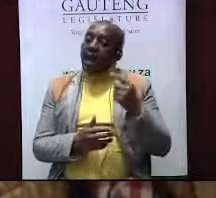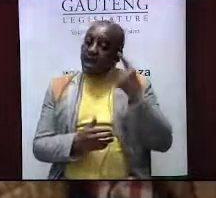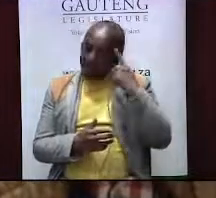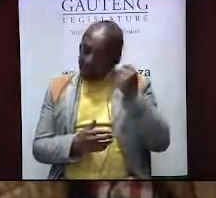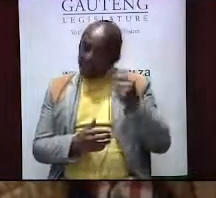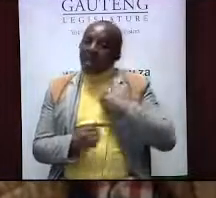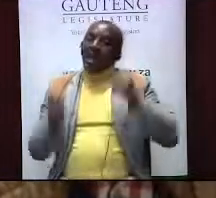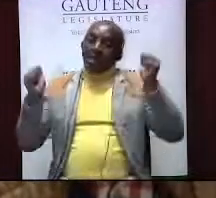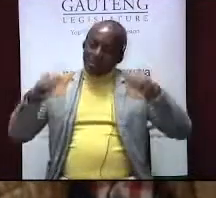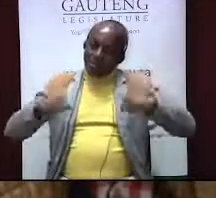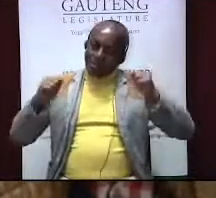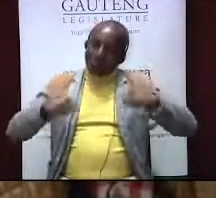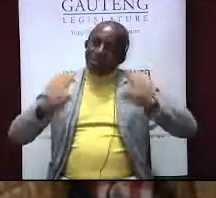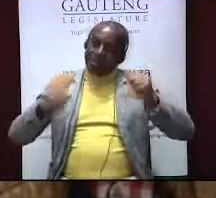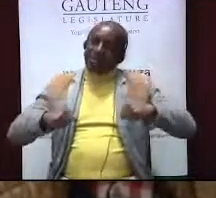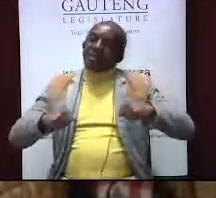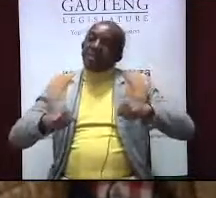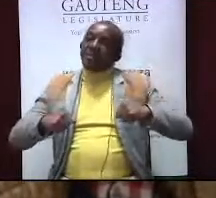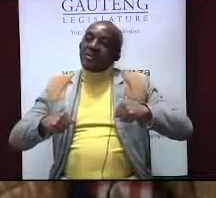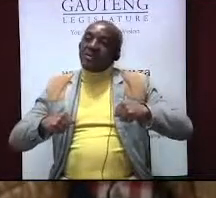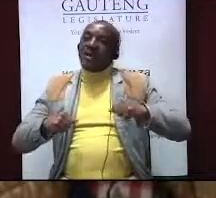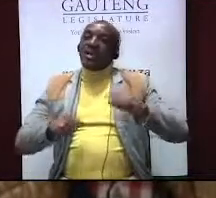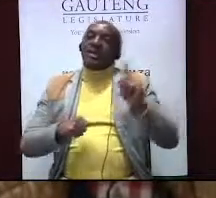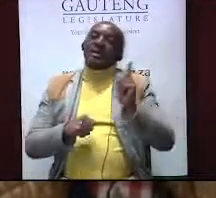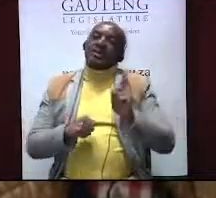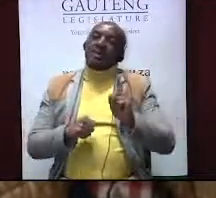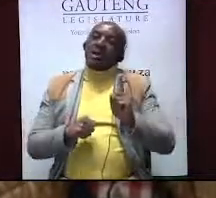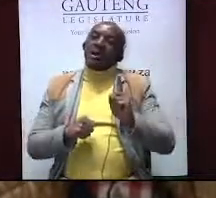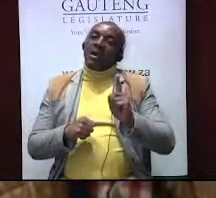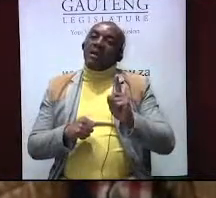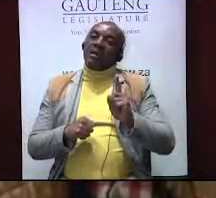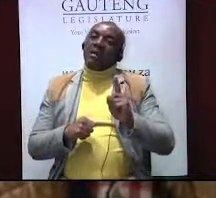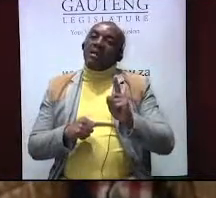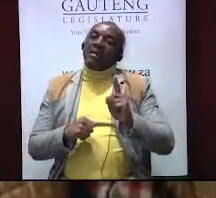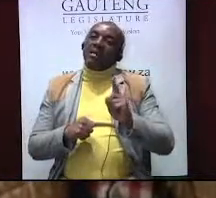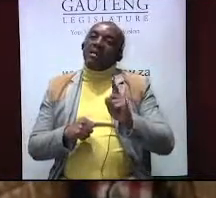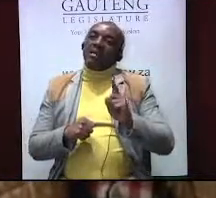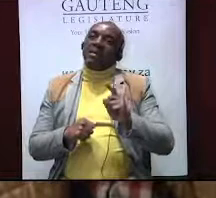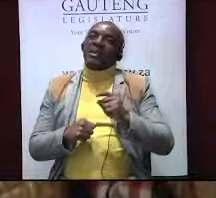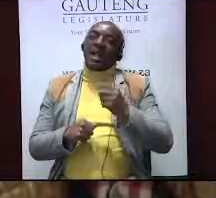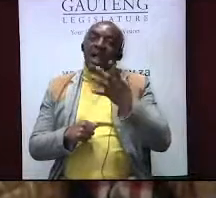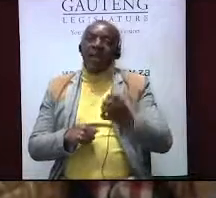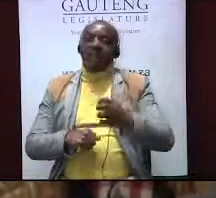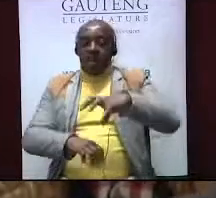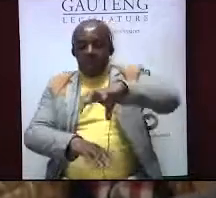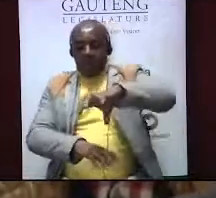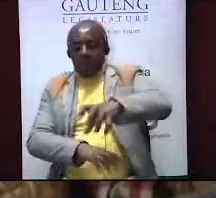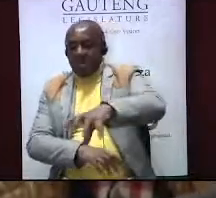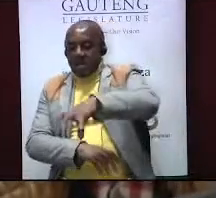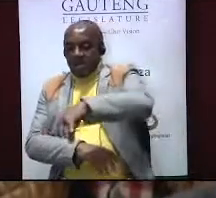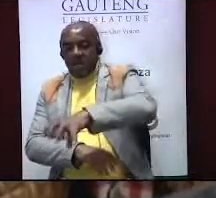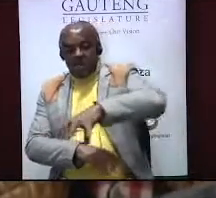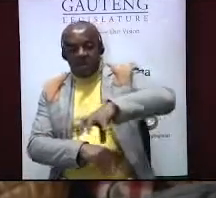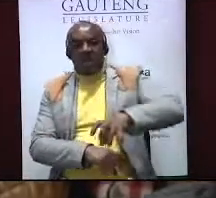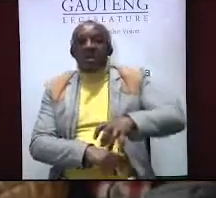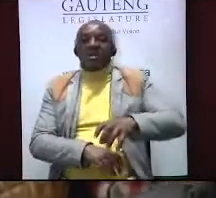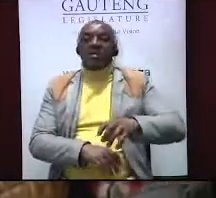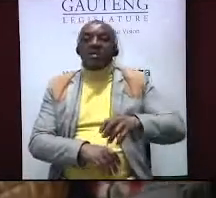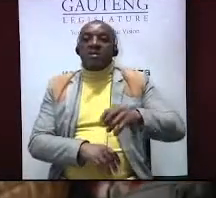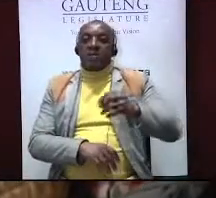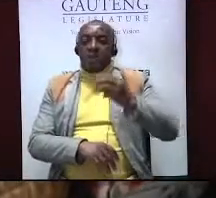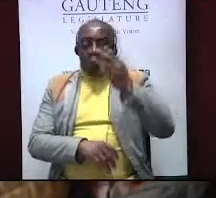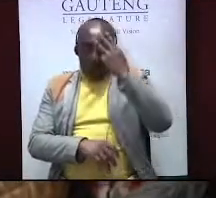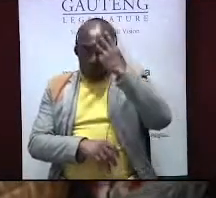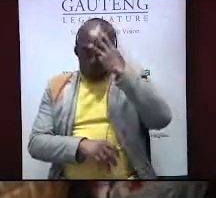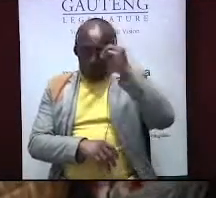bui mefale are ke bana le di branches tse di rileng le di sub-regions ko Pretoria. Le rona mo Gale City le mo